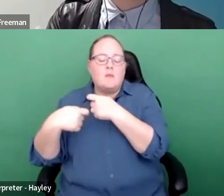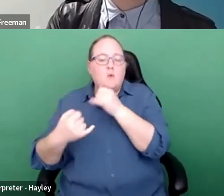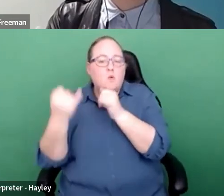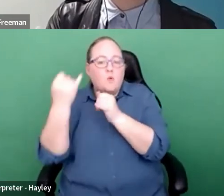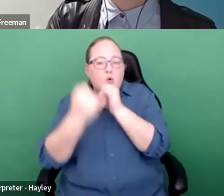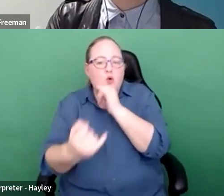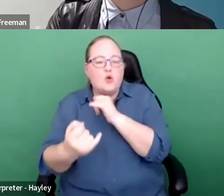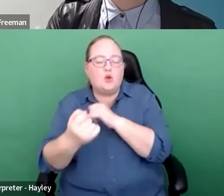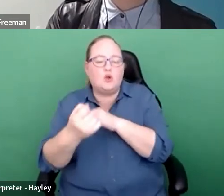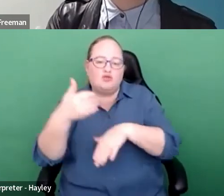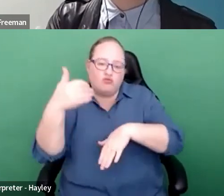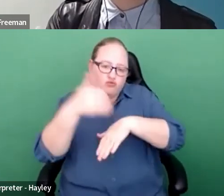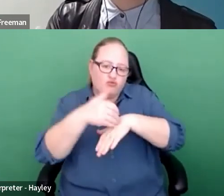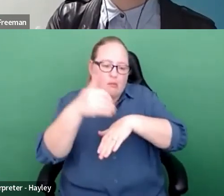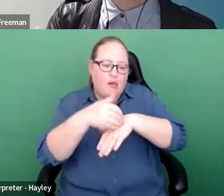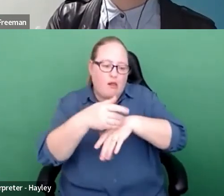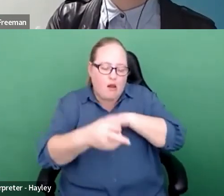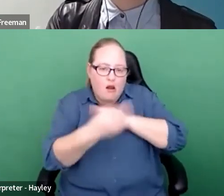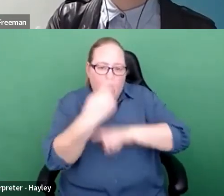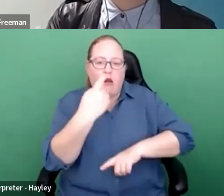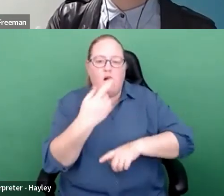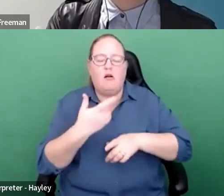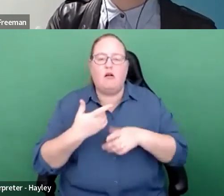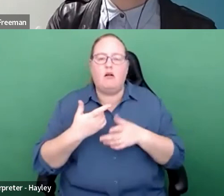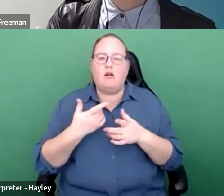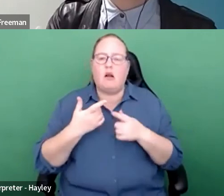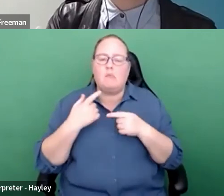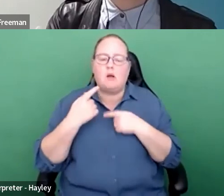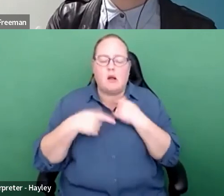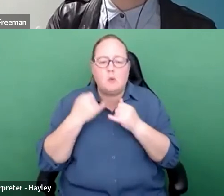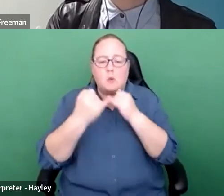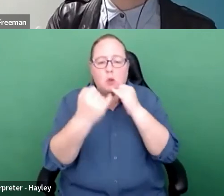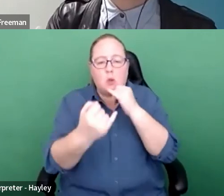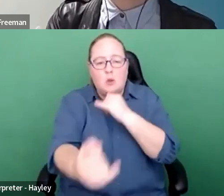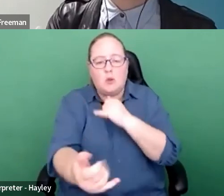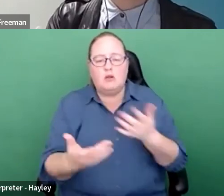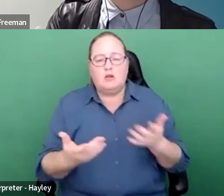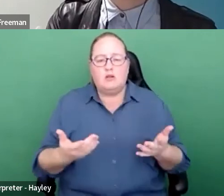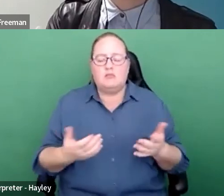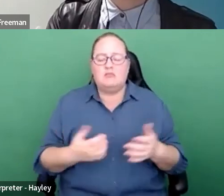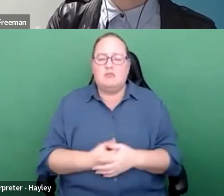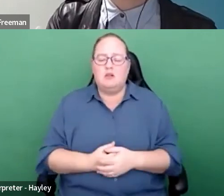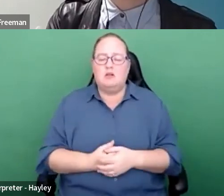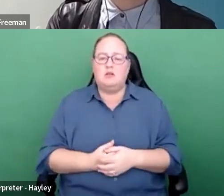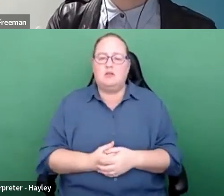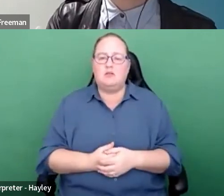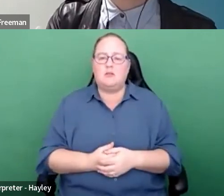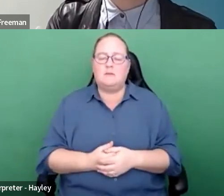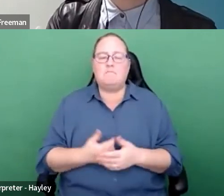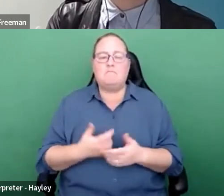ills, and it just keeps on getting worse. And I'm just wondering like how